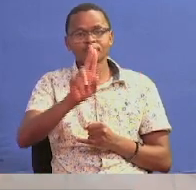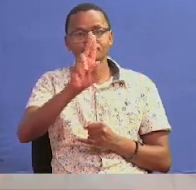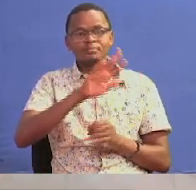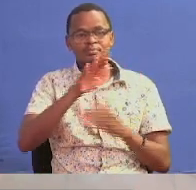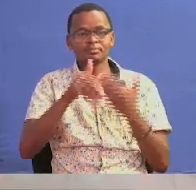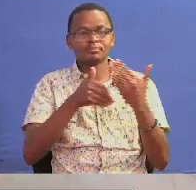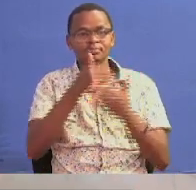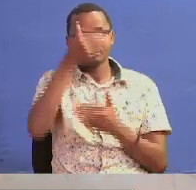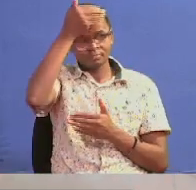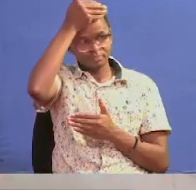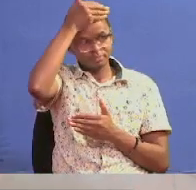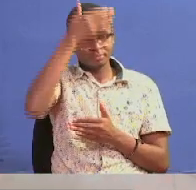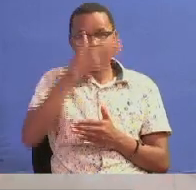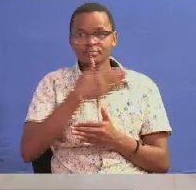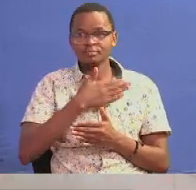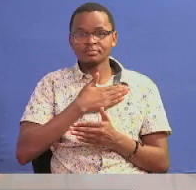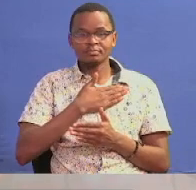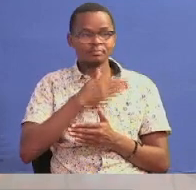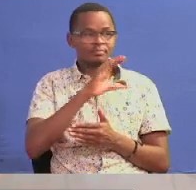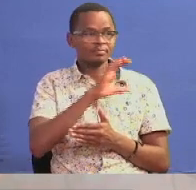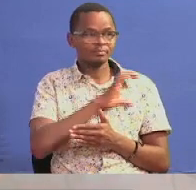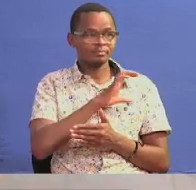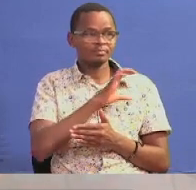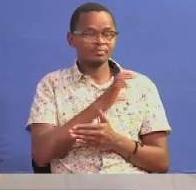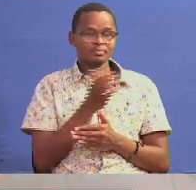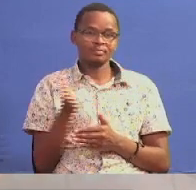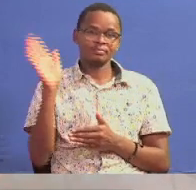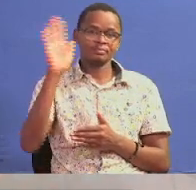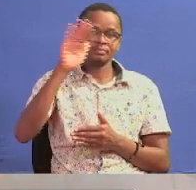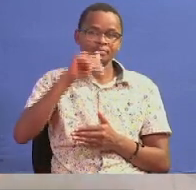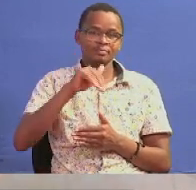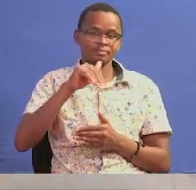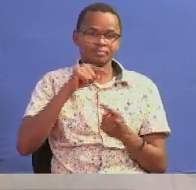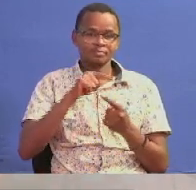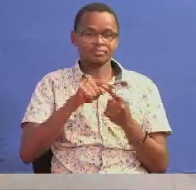Kudos to all the nurses, including my very own co-host, who is coming back to the